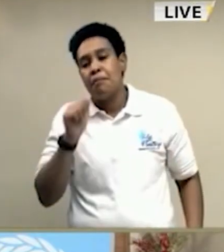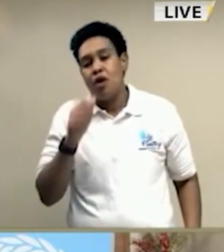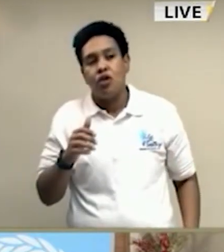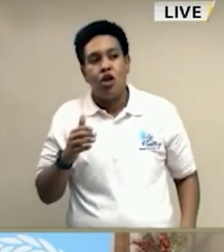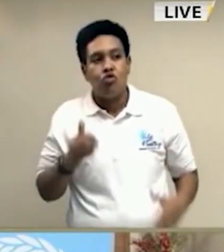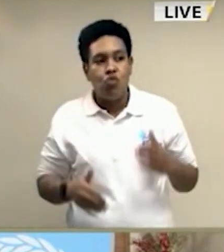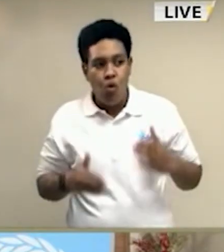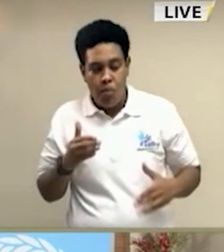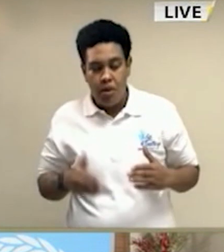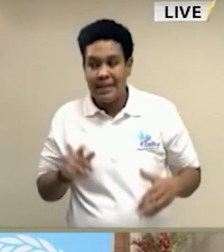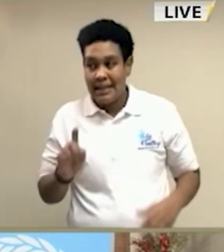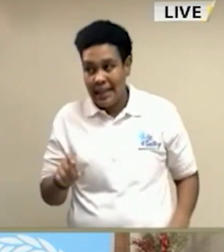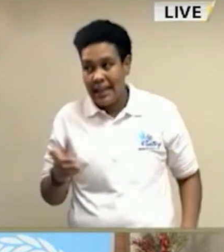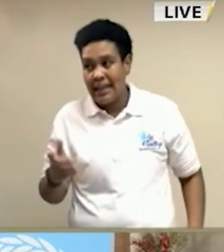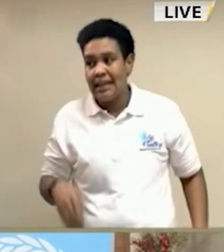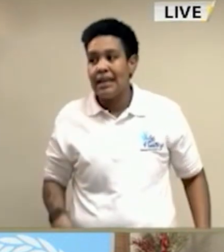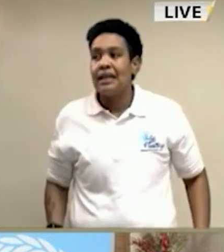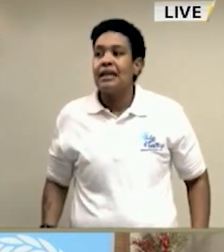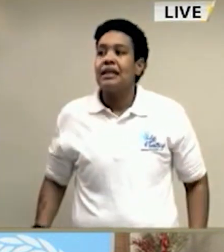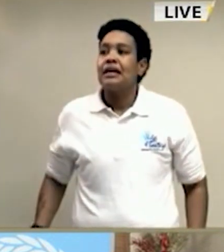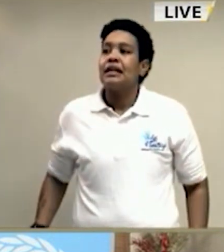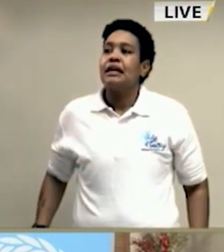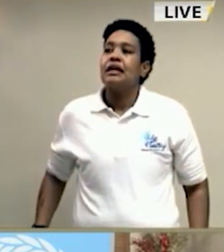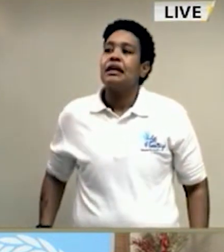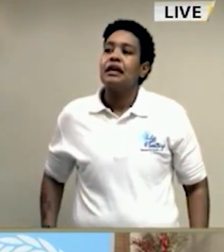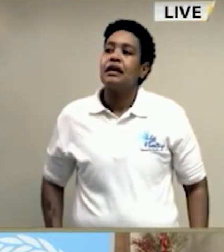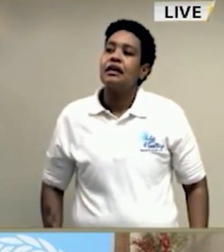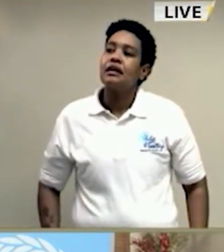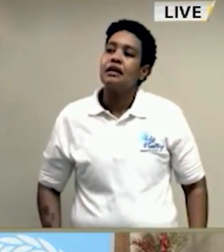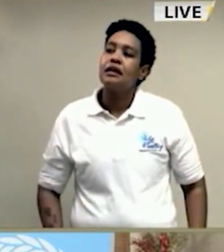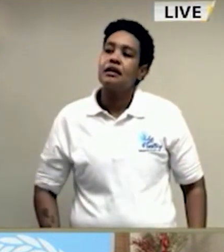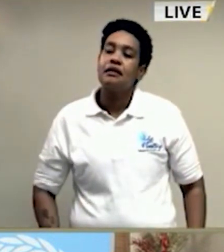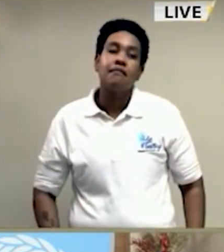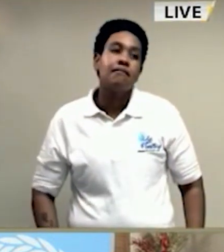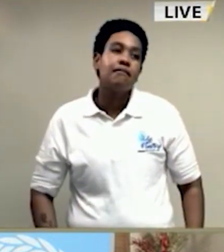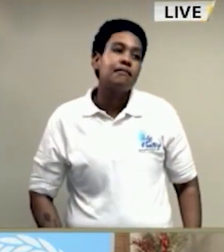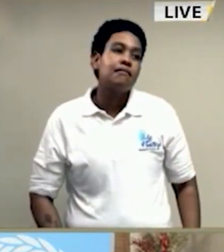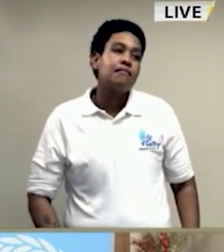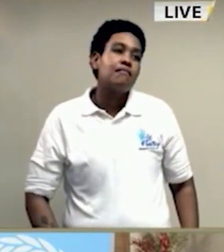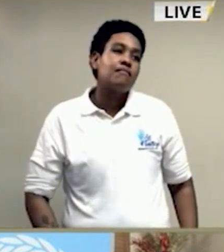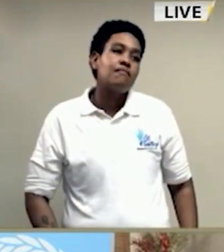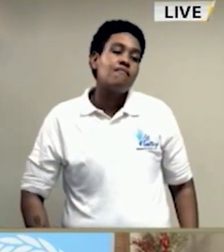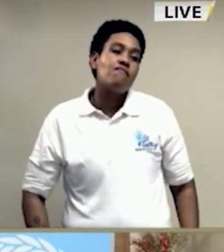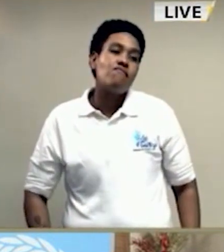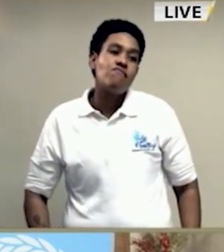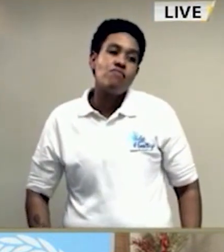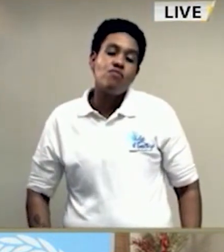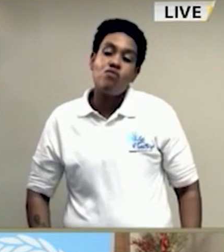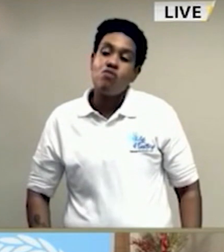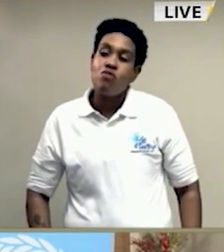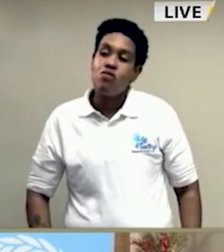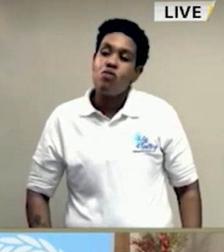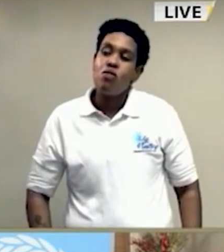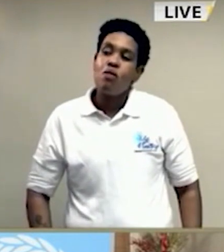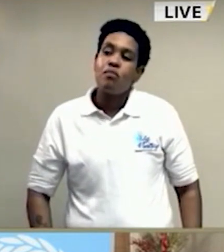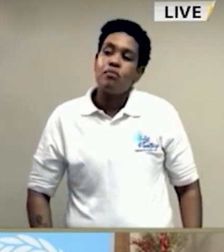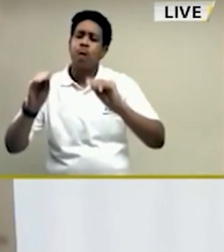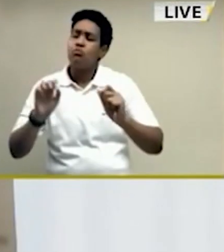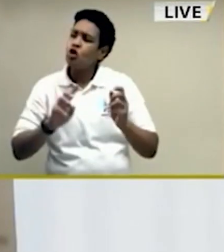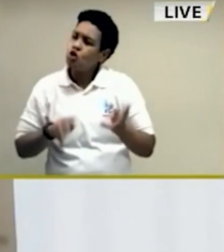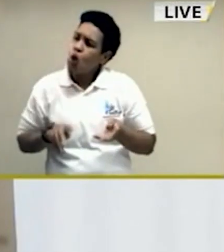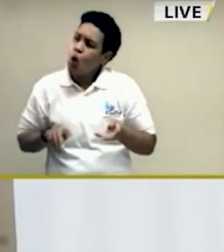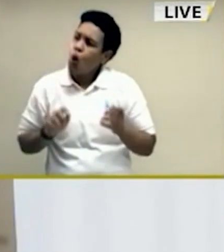who experience these challenges, Dr. Tufton also asked that persons exercise patience when these issues